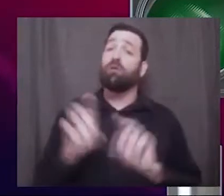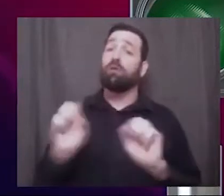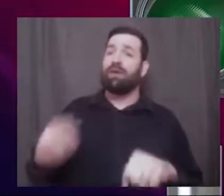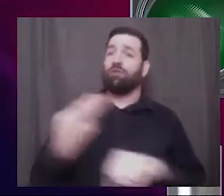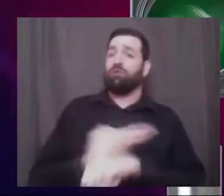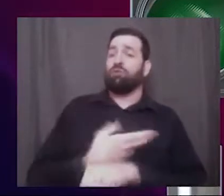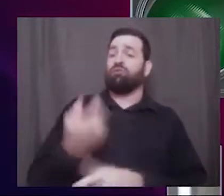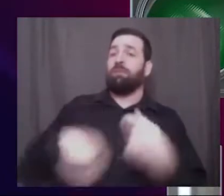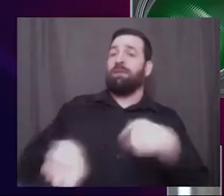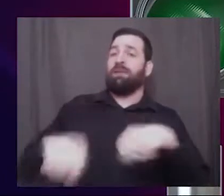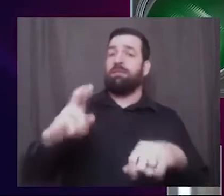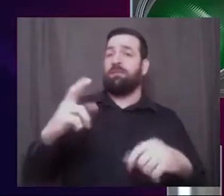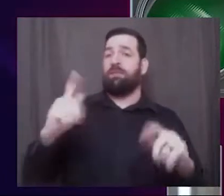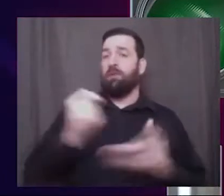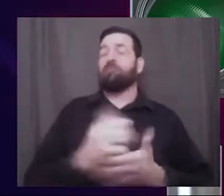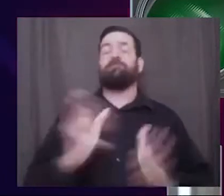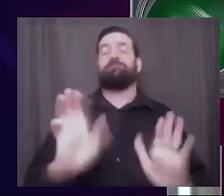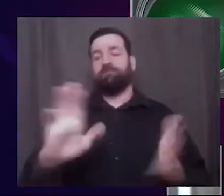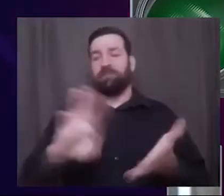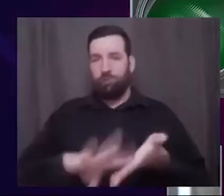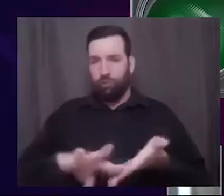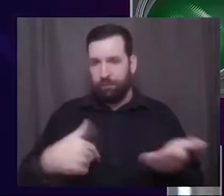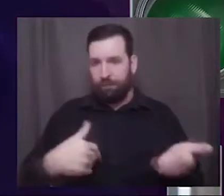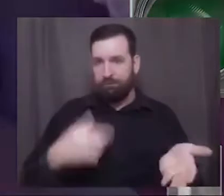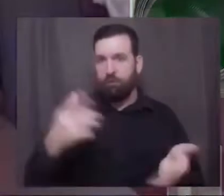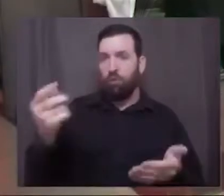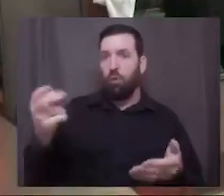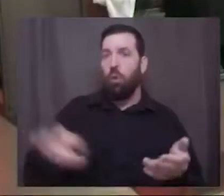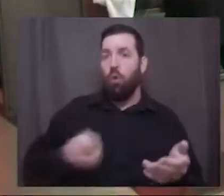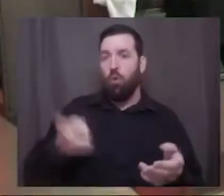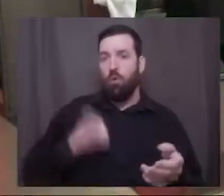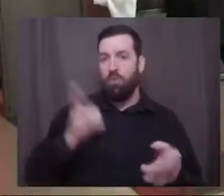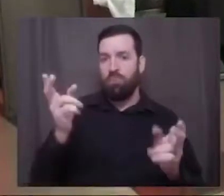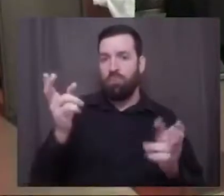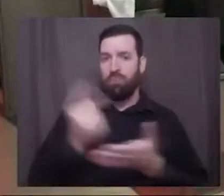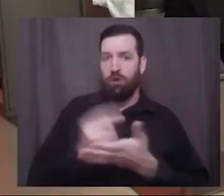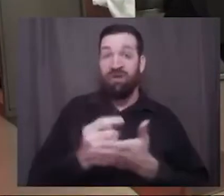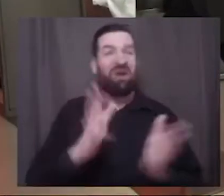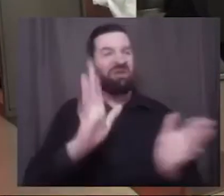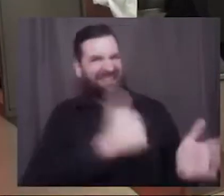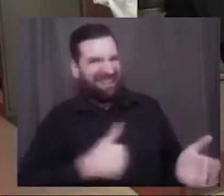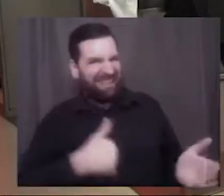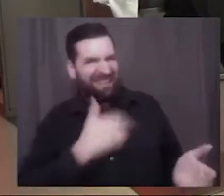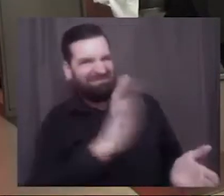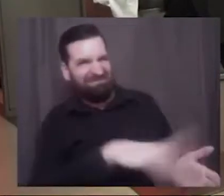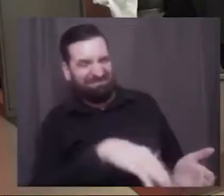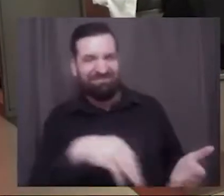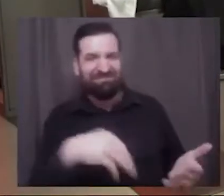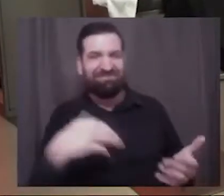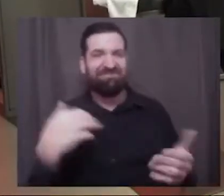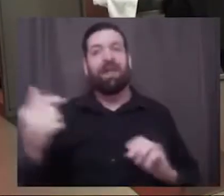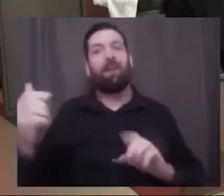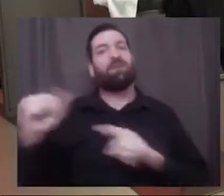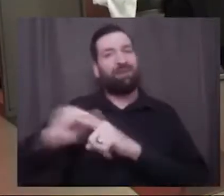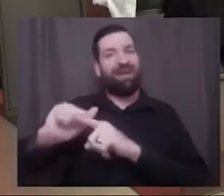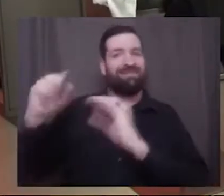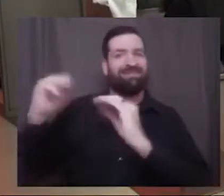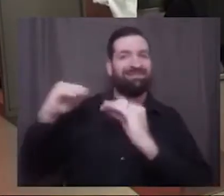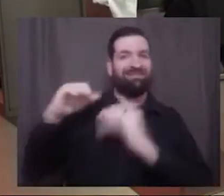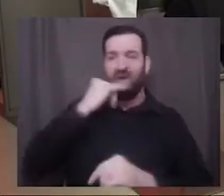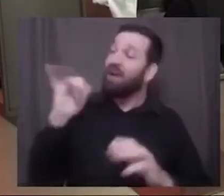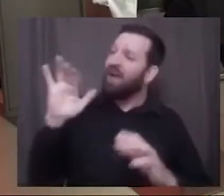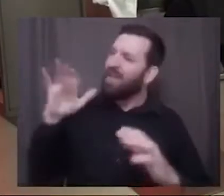or excuse me, hormone therapy. And I would hope you'd agree. Hormone therapy. And see, I've been trained wrong. But I love seeing this. I and love that's seeing where we this have